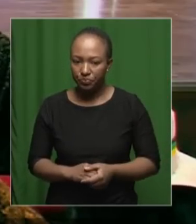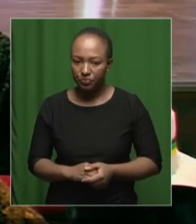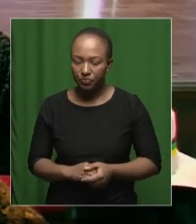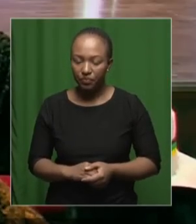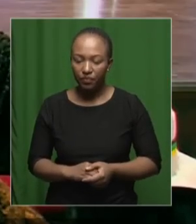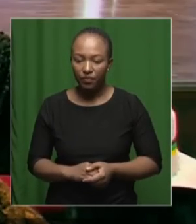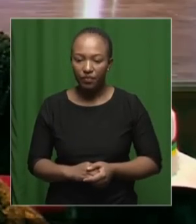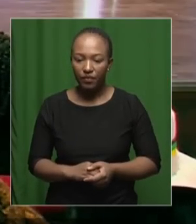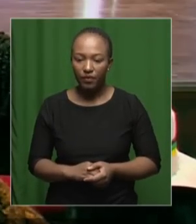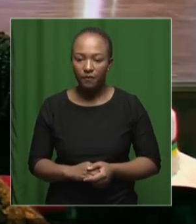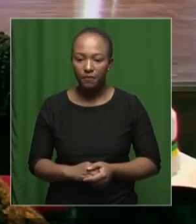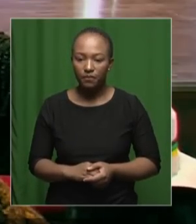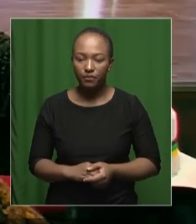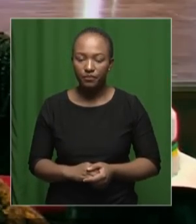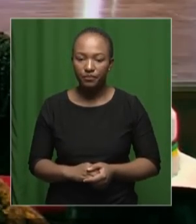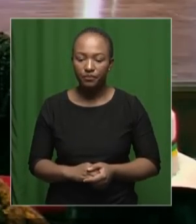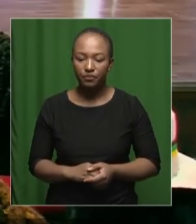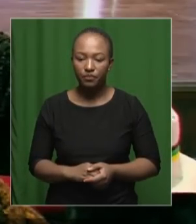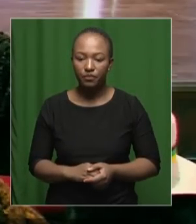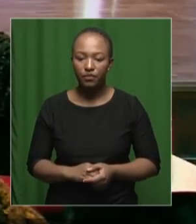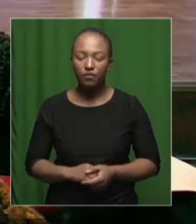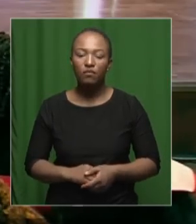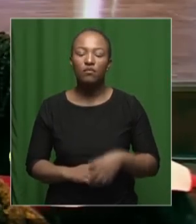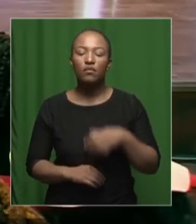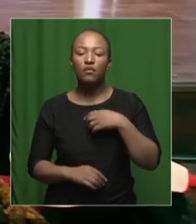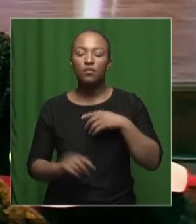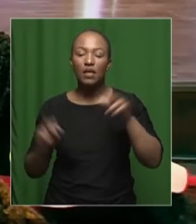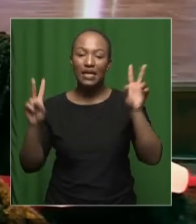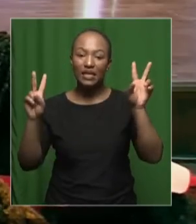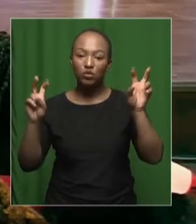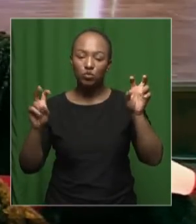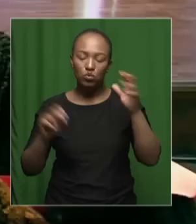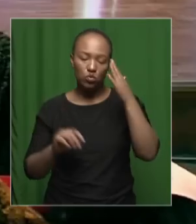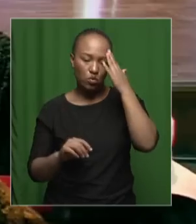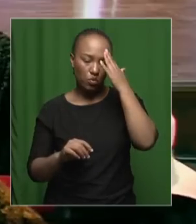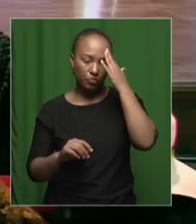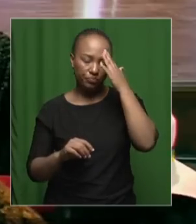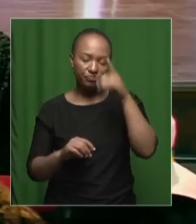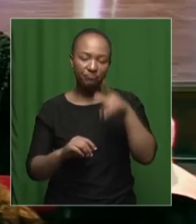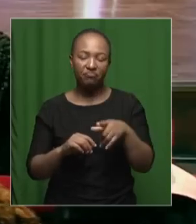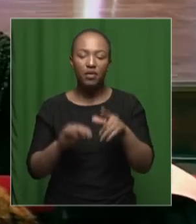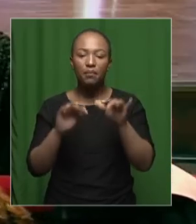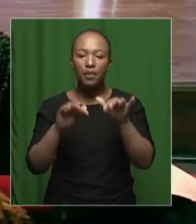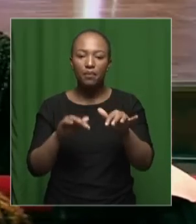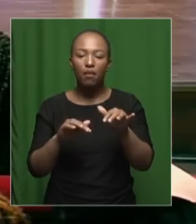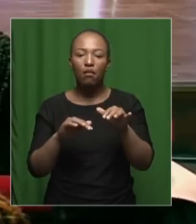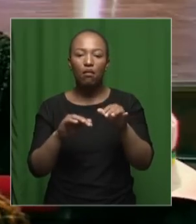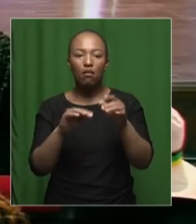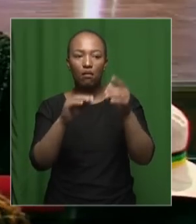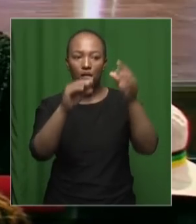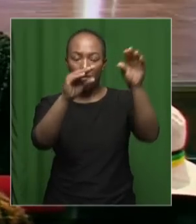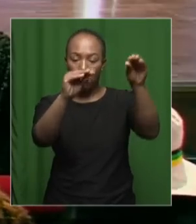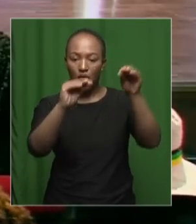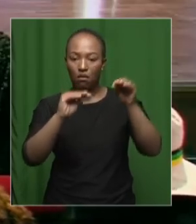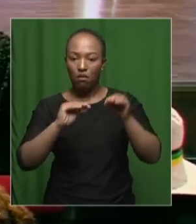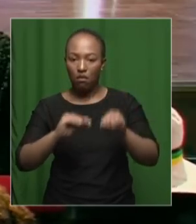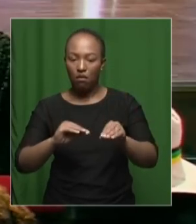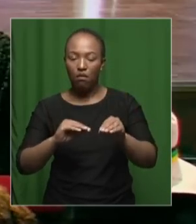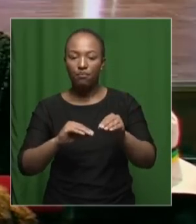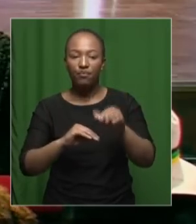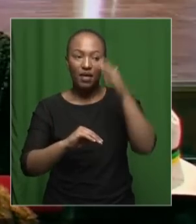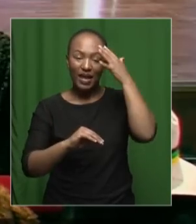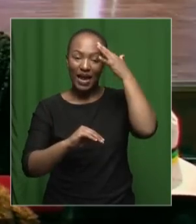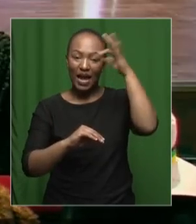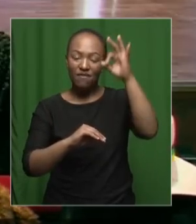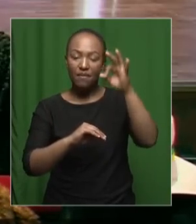I mean, some of the issues we know that are causing immigration, and you are correctly saying the government of Zimbabwe is also the cause of this.